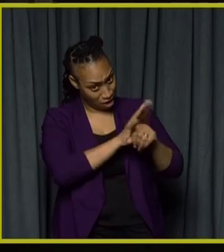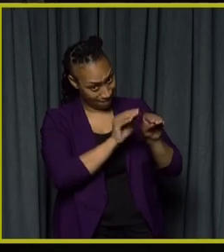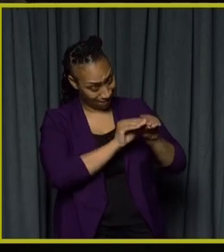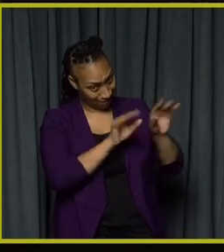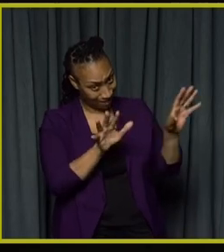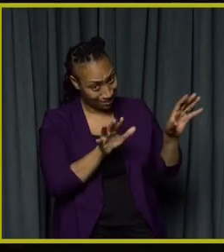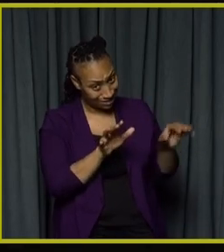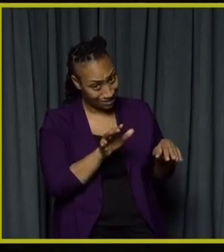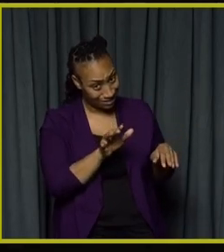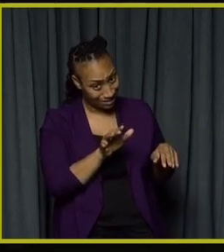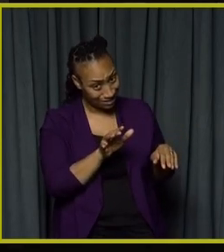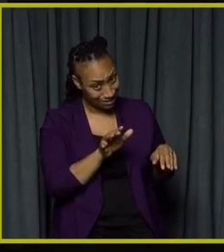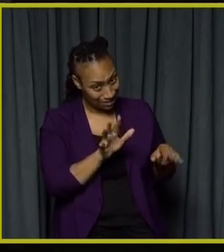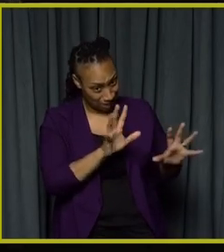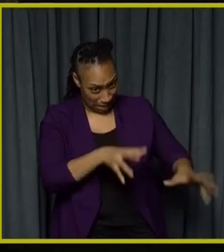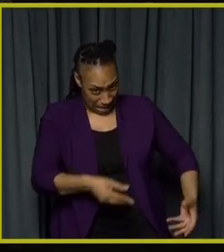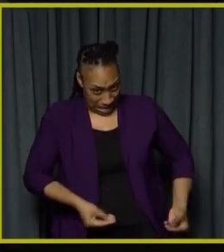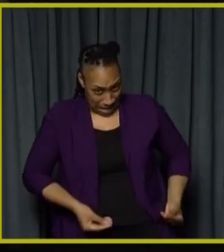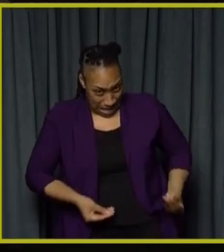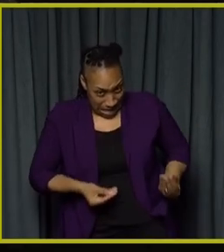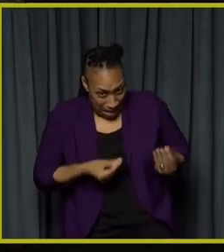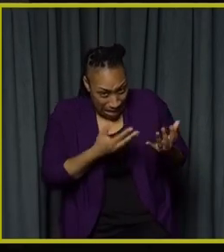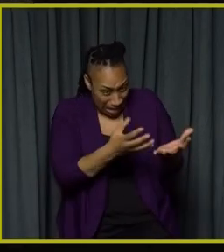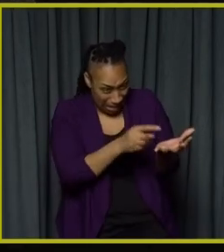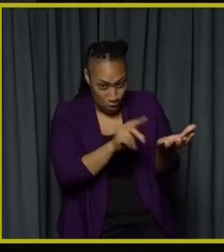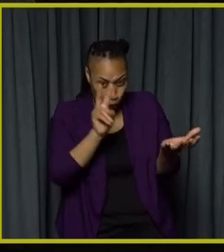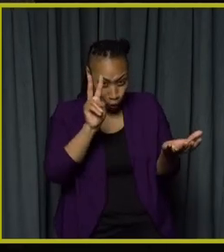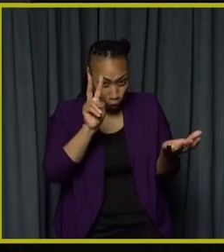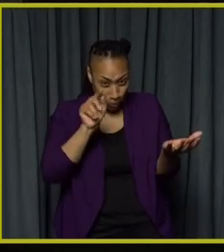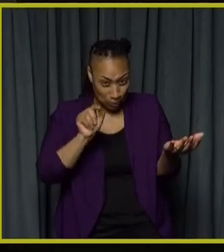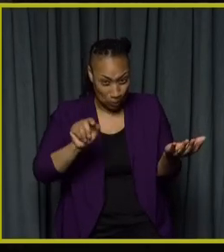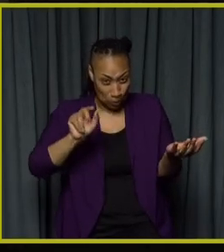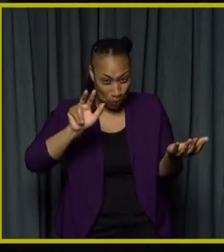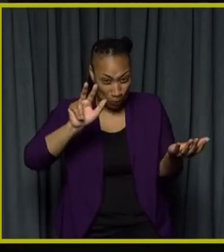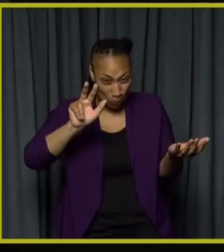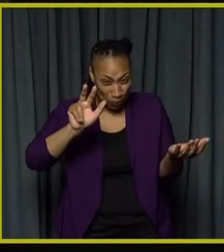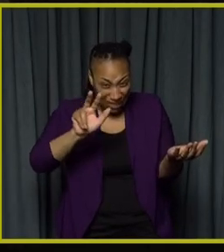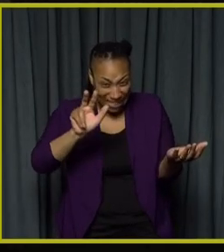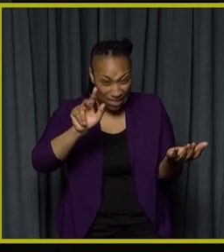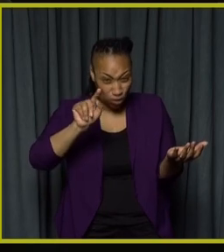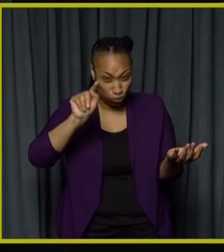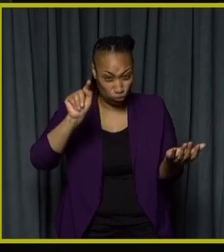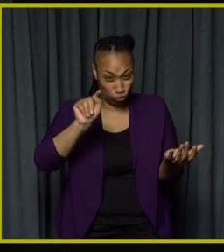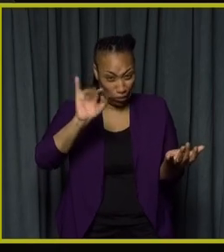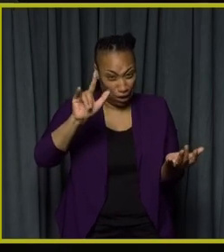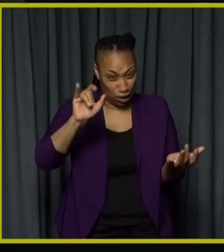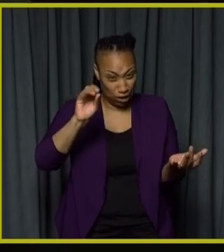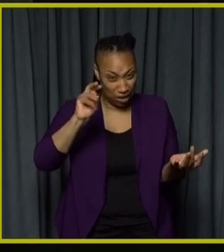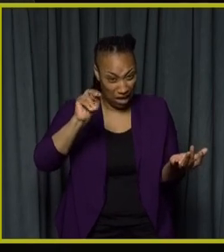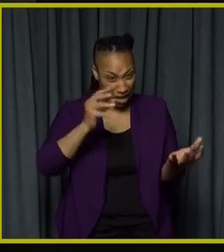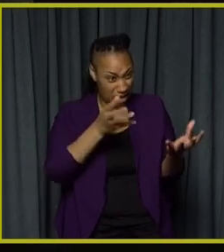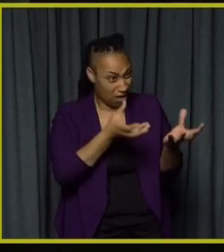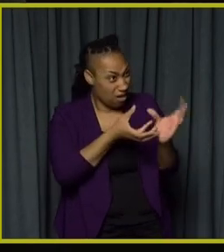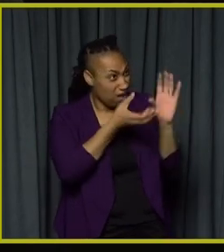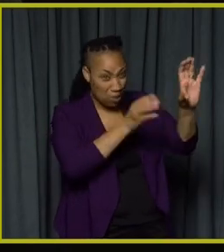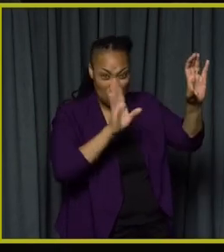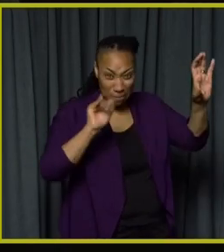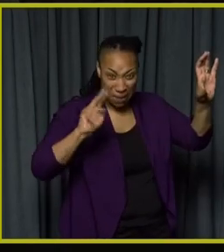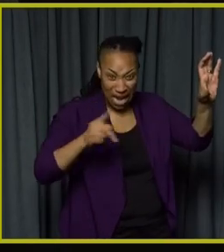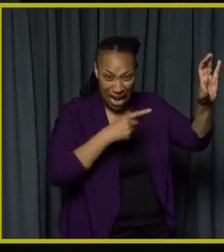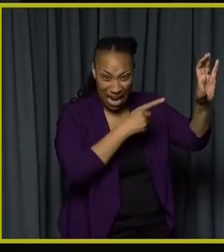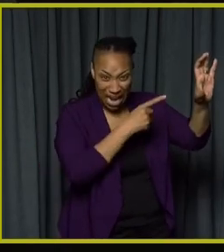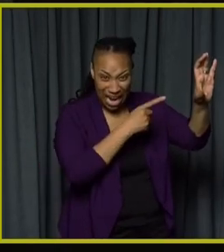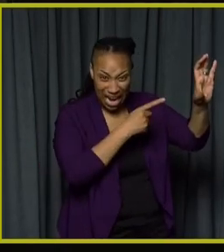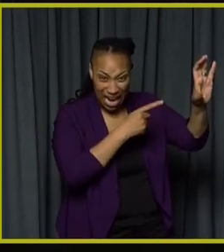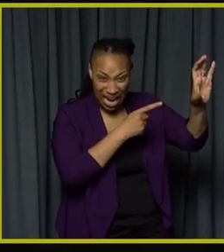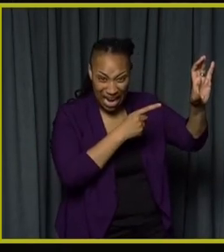gave $2.5 trillion, nearly $3 trillion to the banks and the corporation. If they can have 3 trillion things, don't ask us